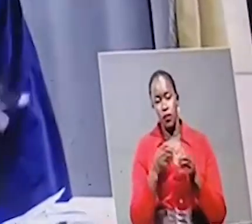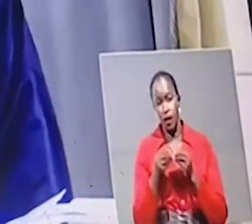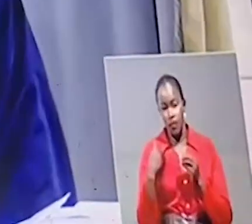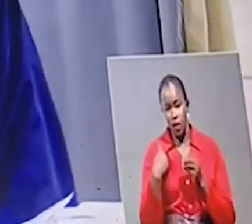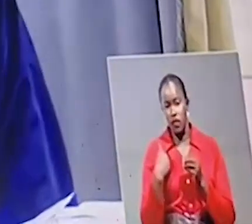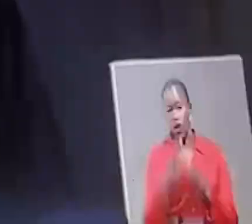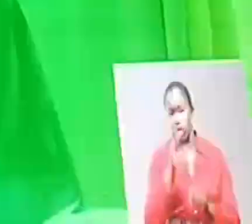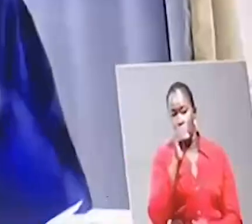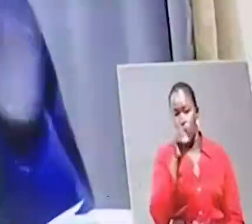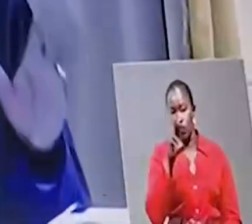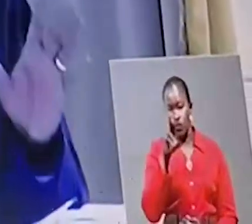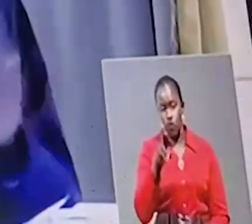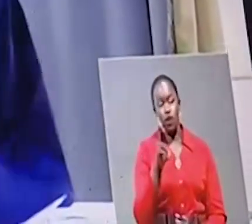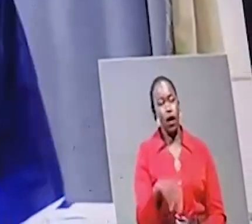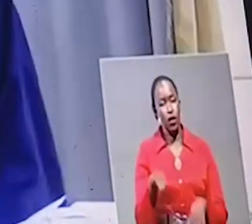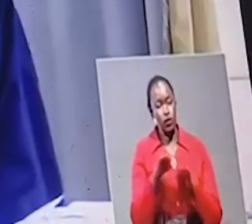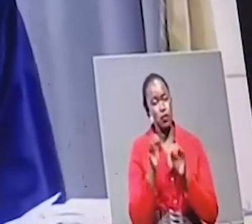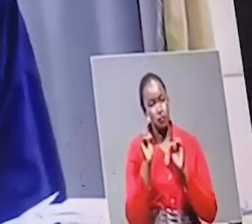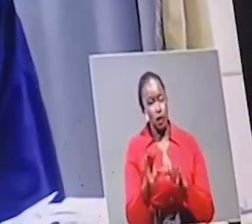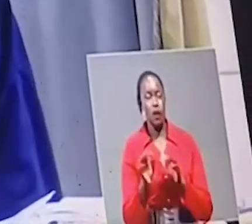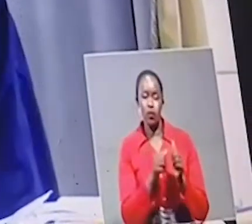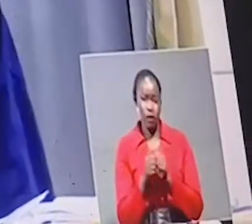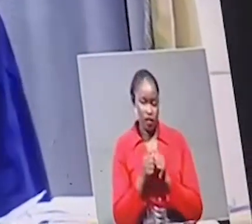disagreed with, and